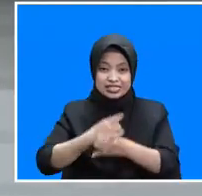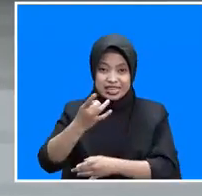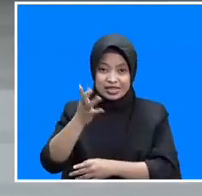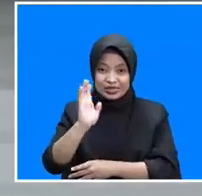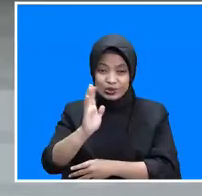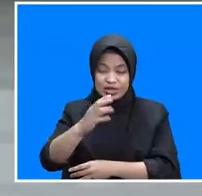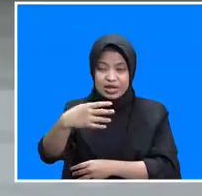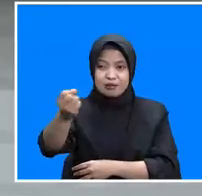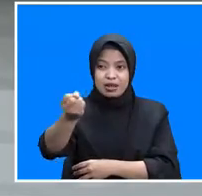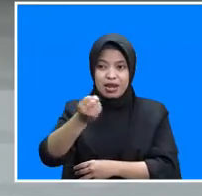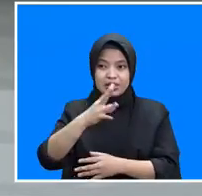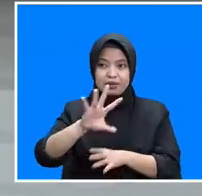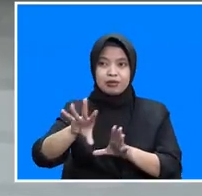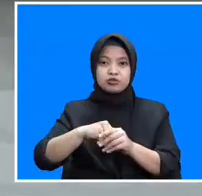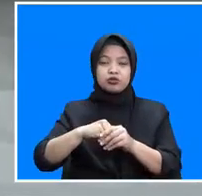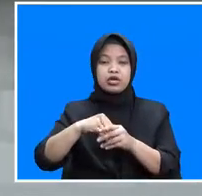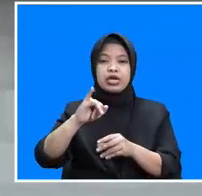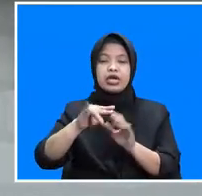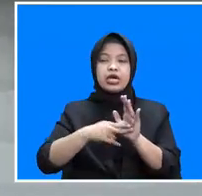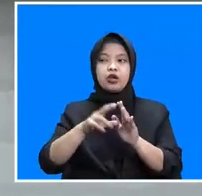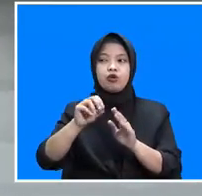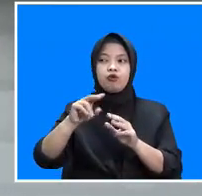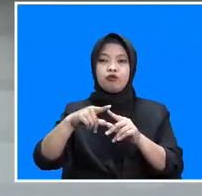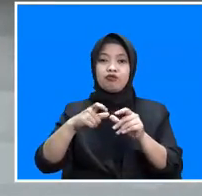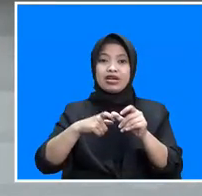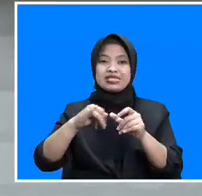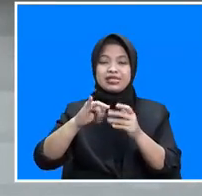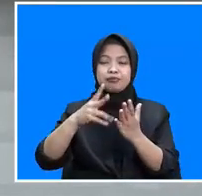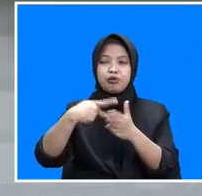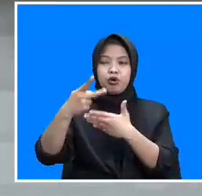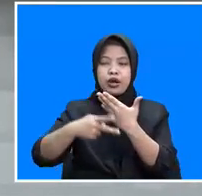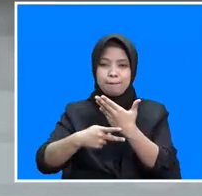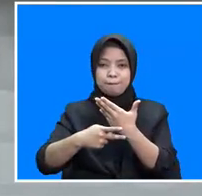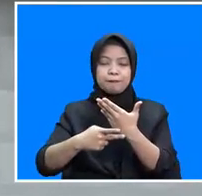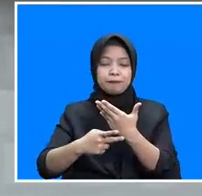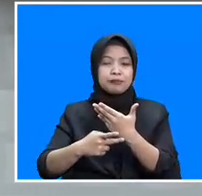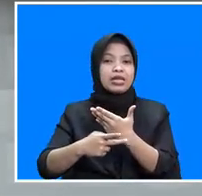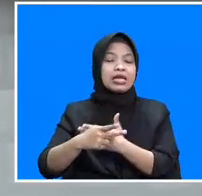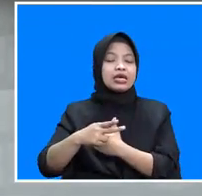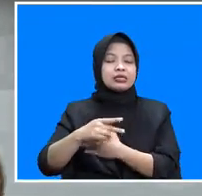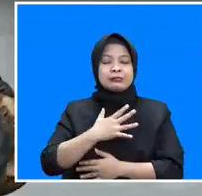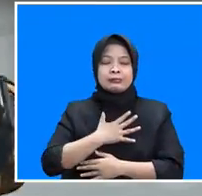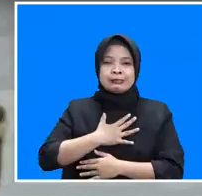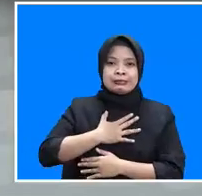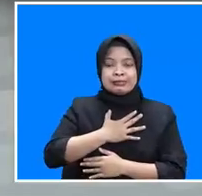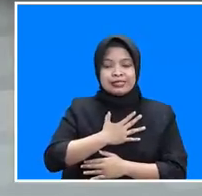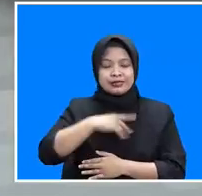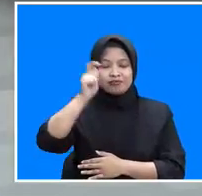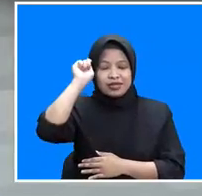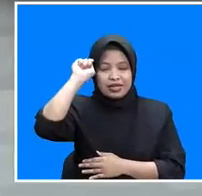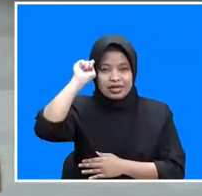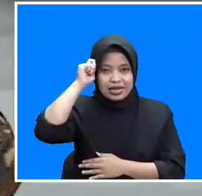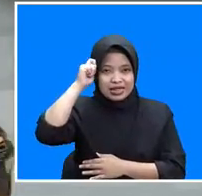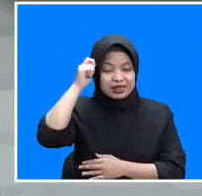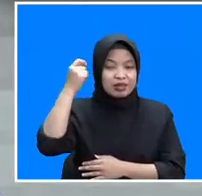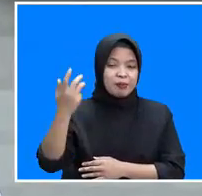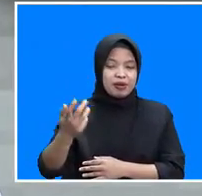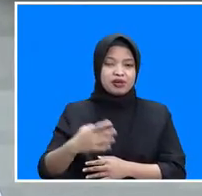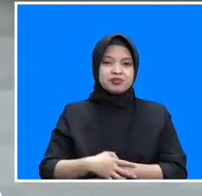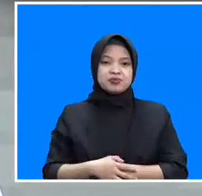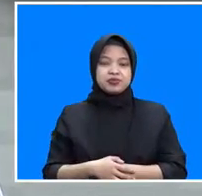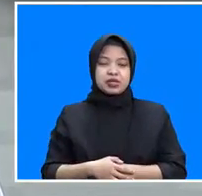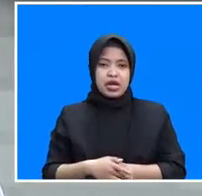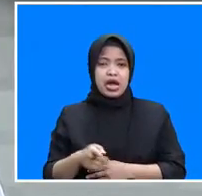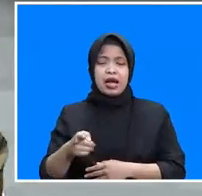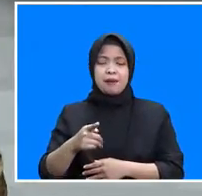Innovasi. What is impressive about their approach is it's empowering the stakeholders, local